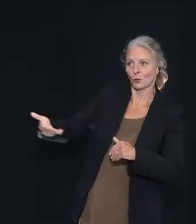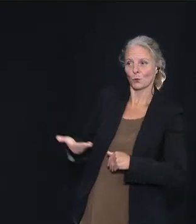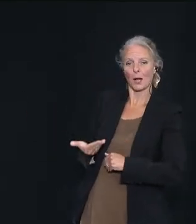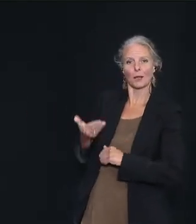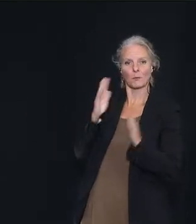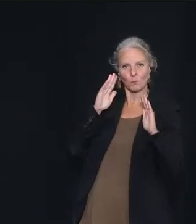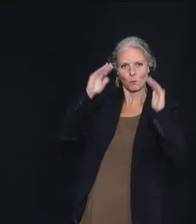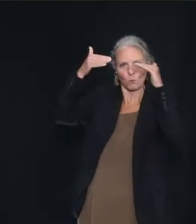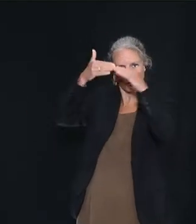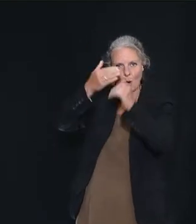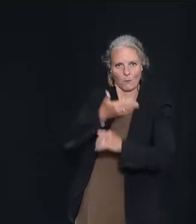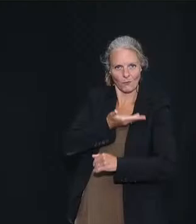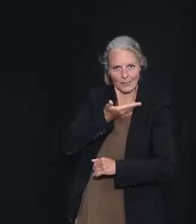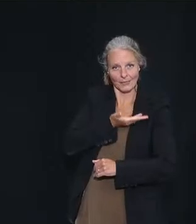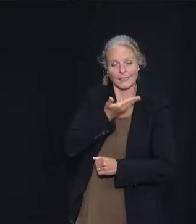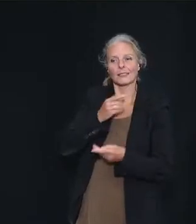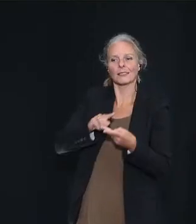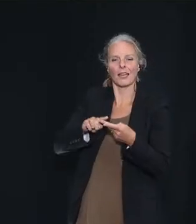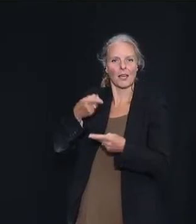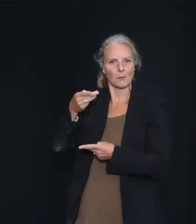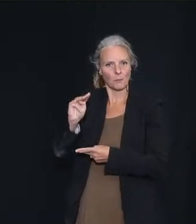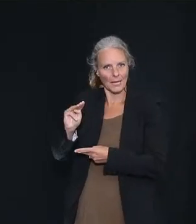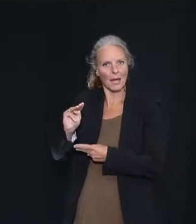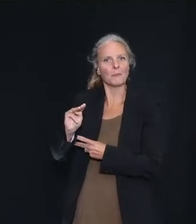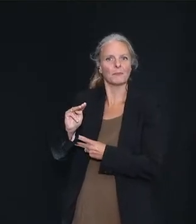Excellencies, and the Prime Minister.